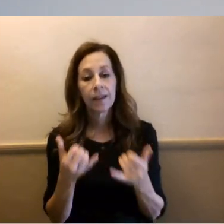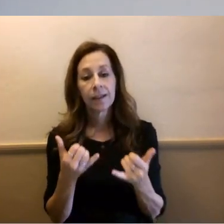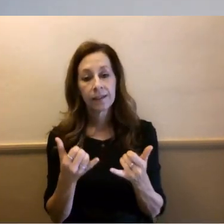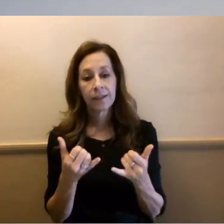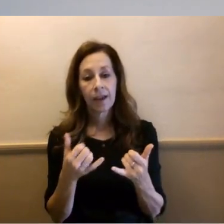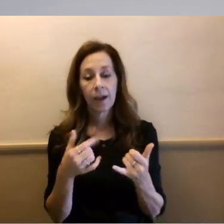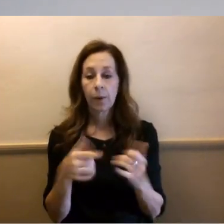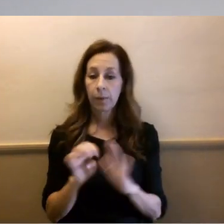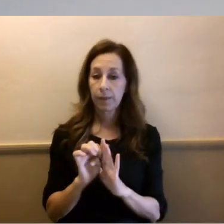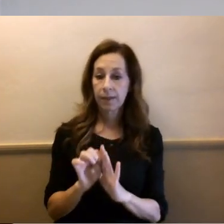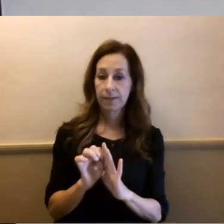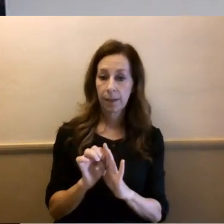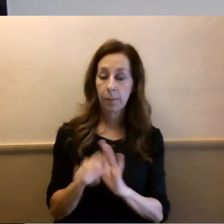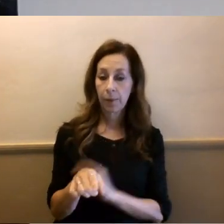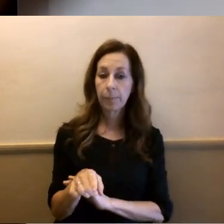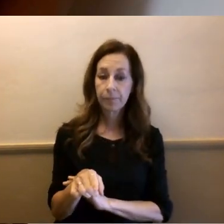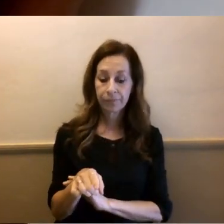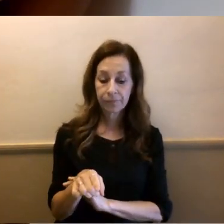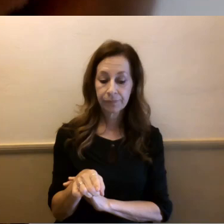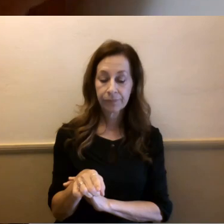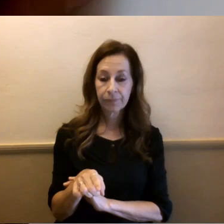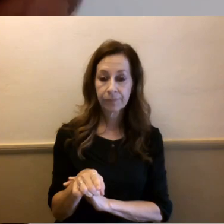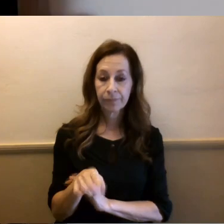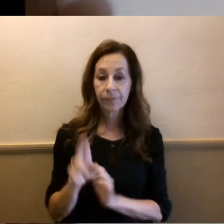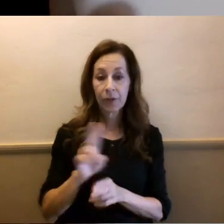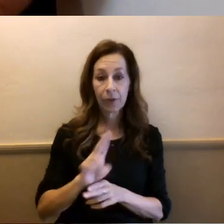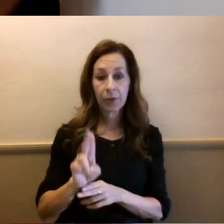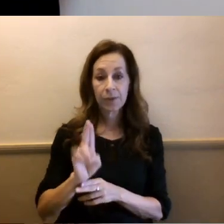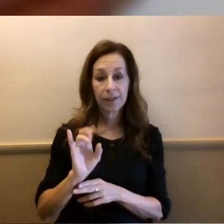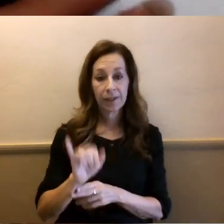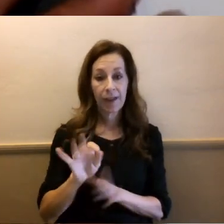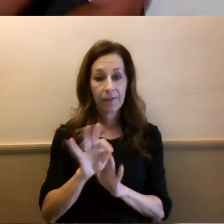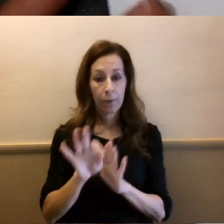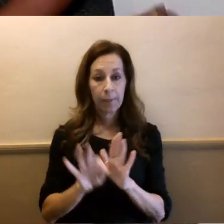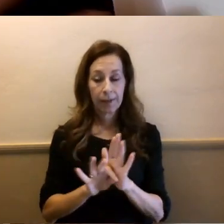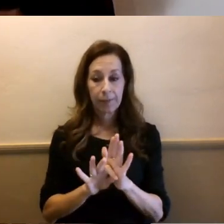So let's look at this example using this formula.